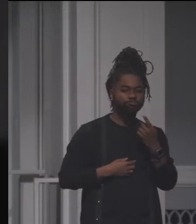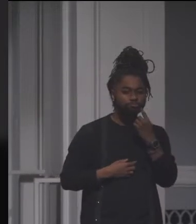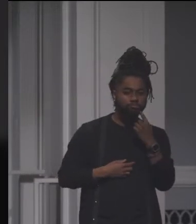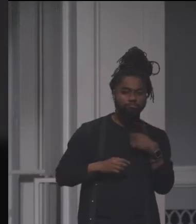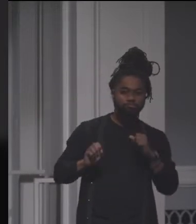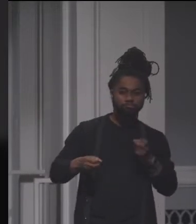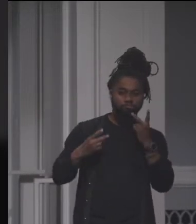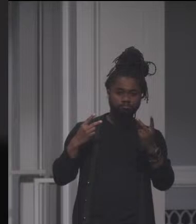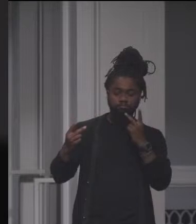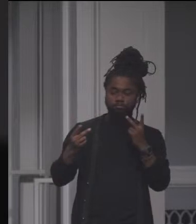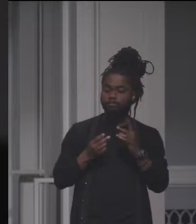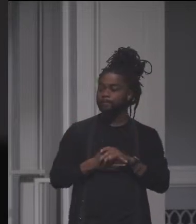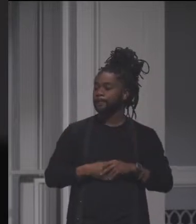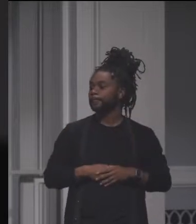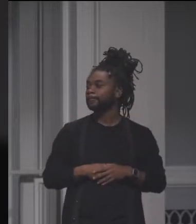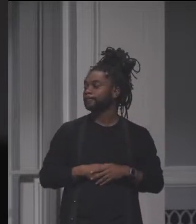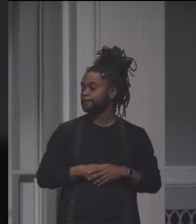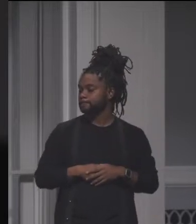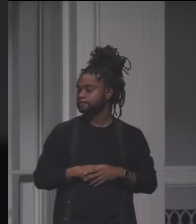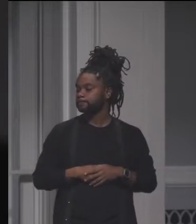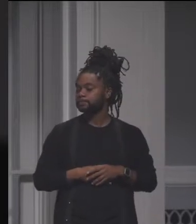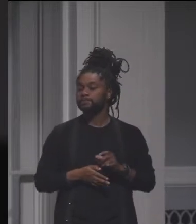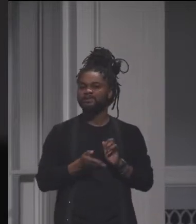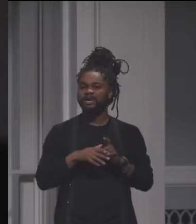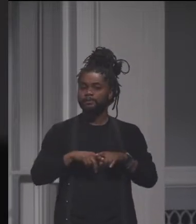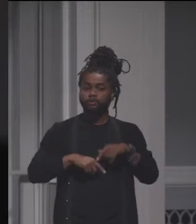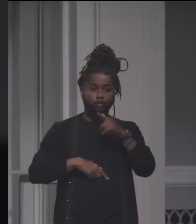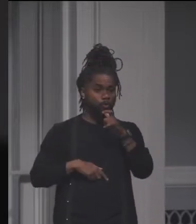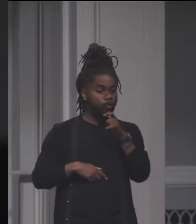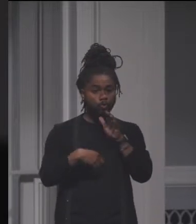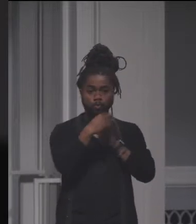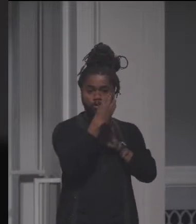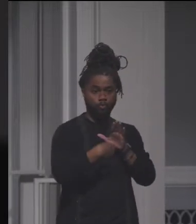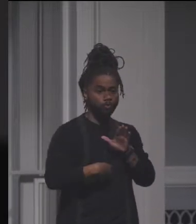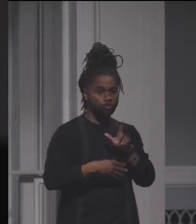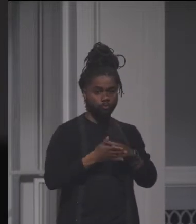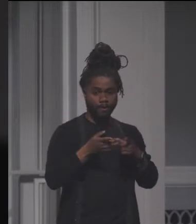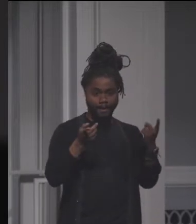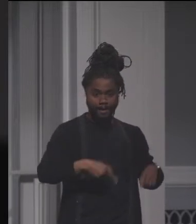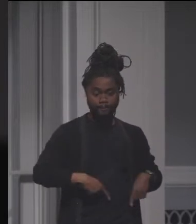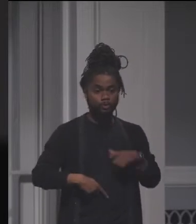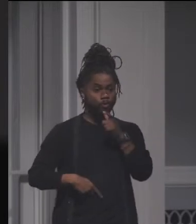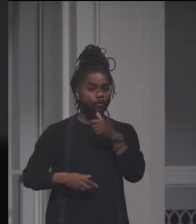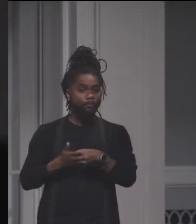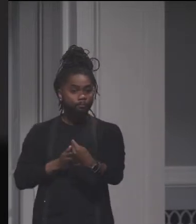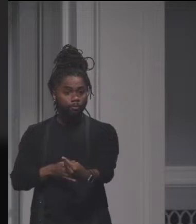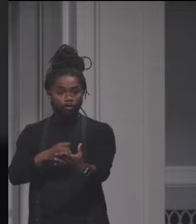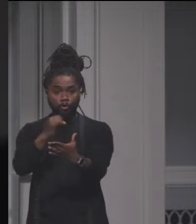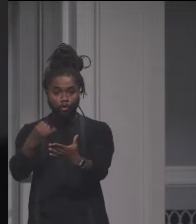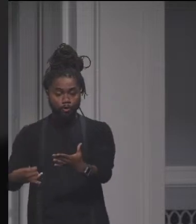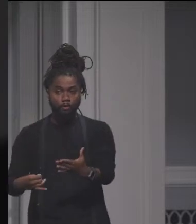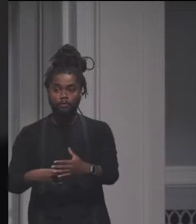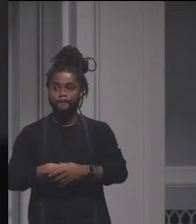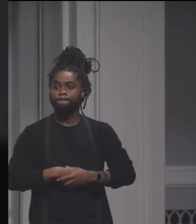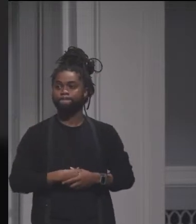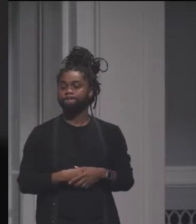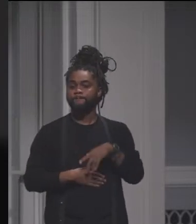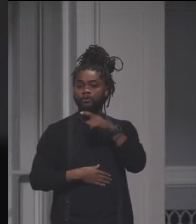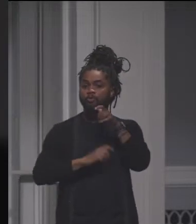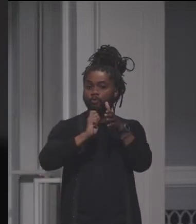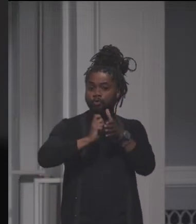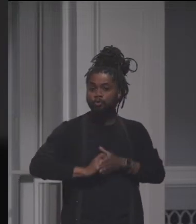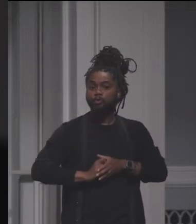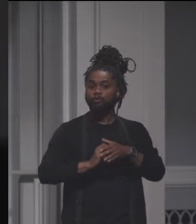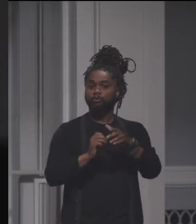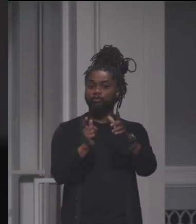And this, of course, has to do mostly with who got to record what happened, who commissioned, for instance, works of art, who wrote the